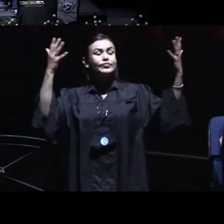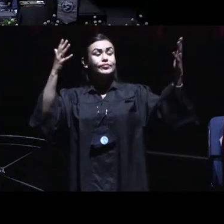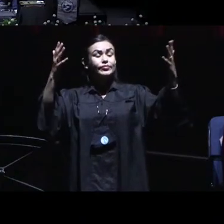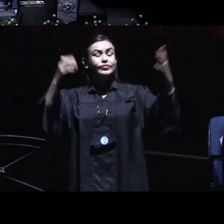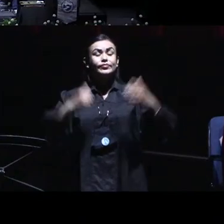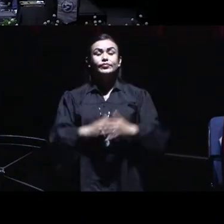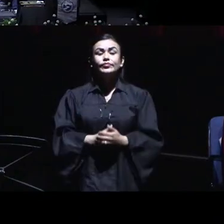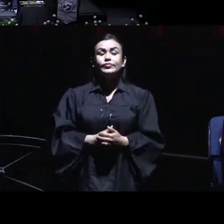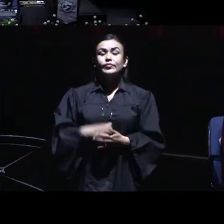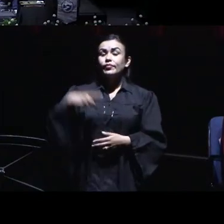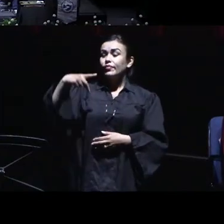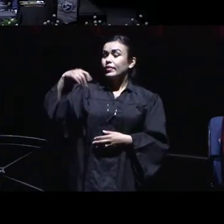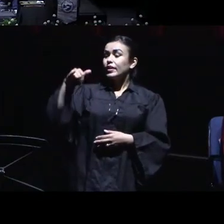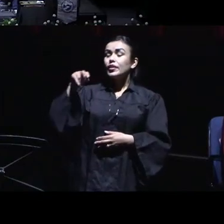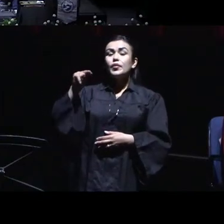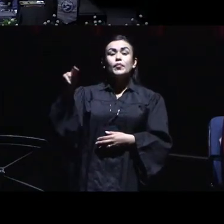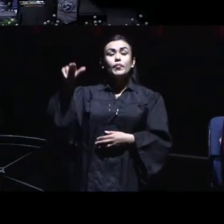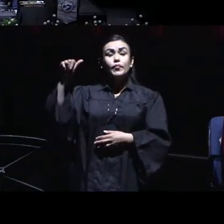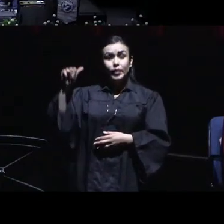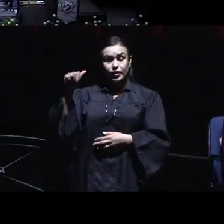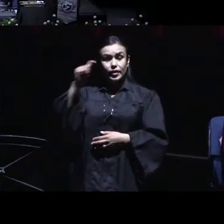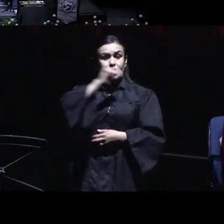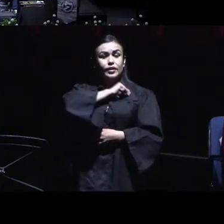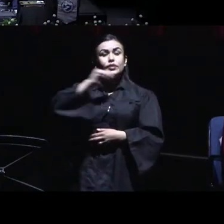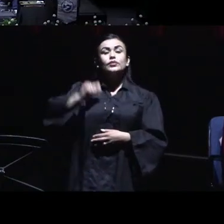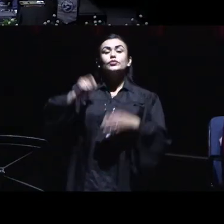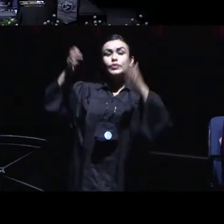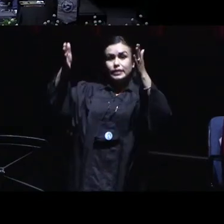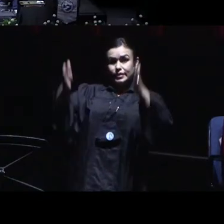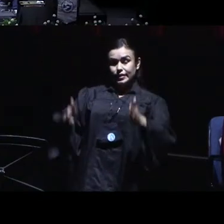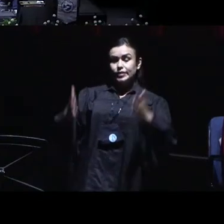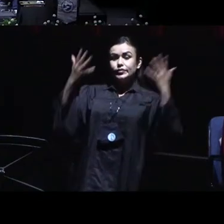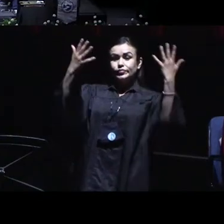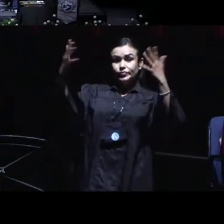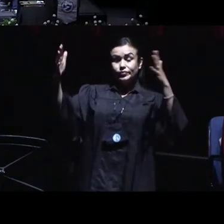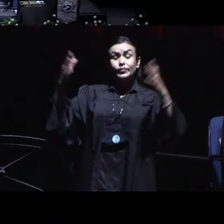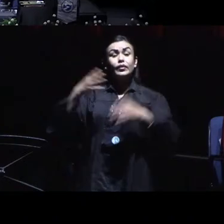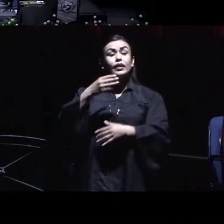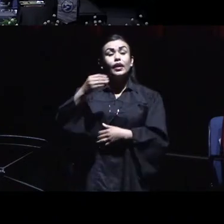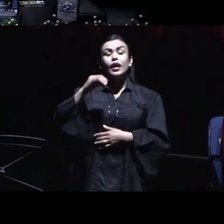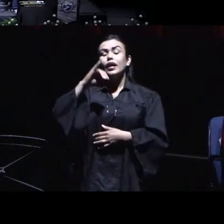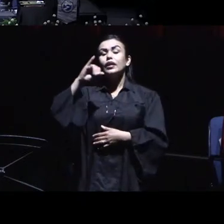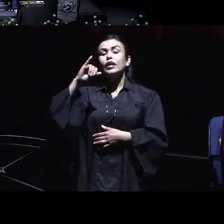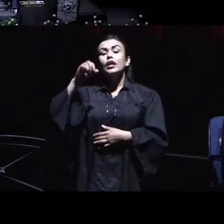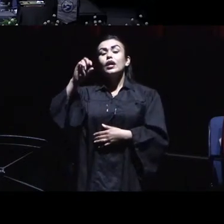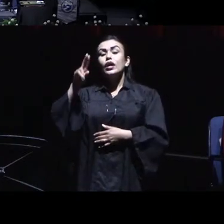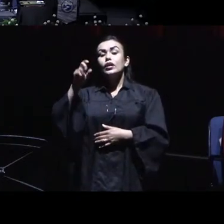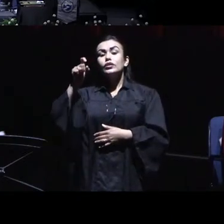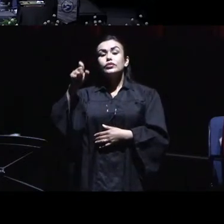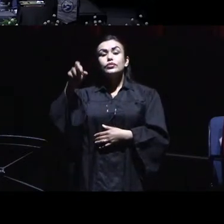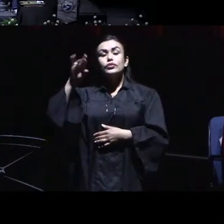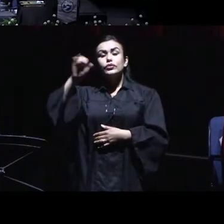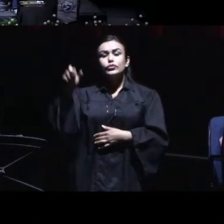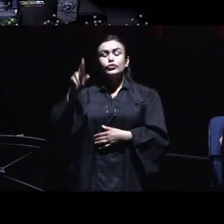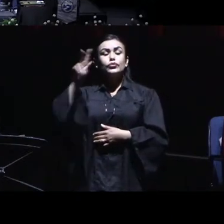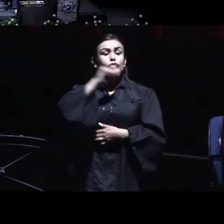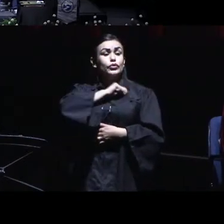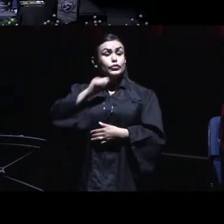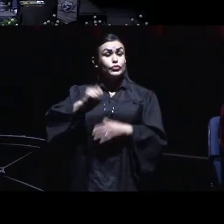Ms. Nina Pina, Trustee. And Mr. John Uxer Jr., Trustee.